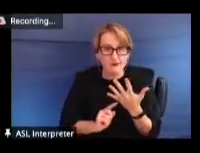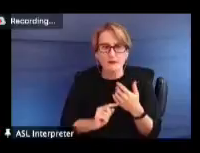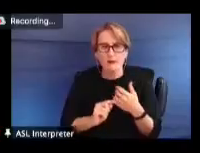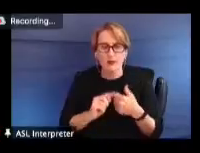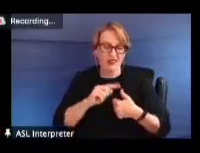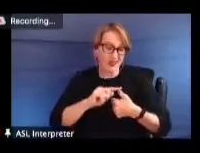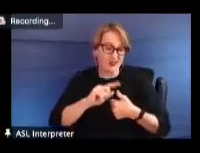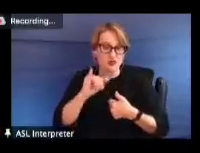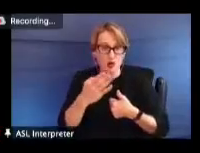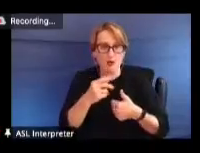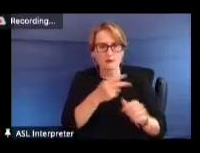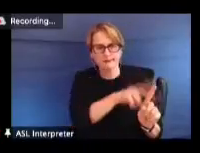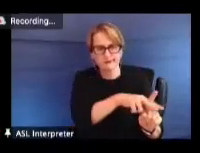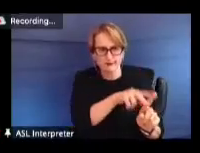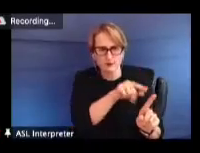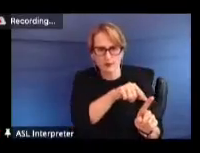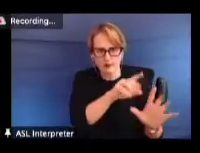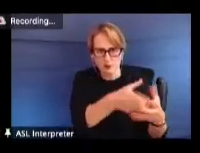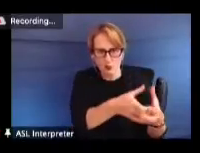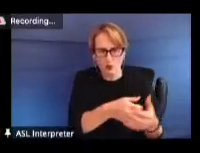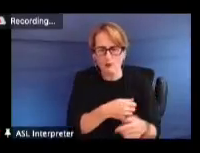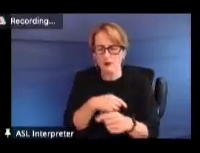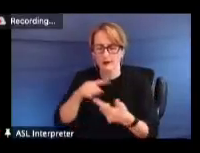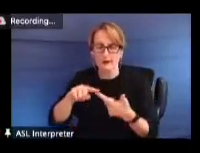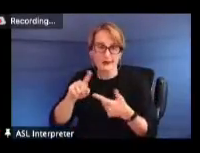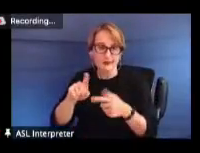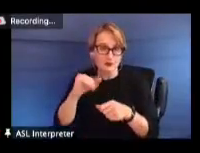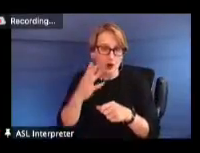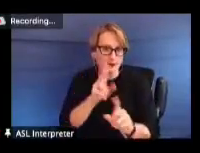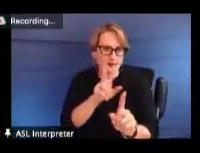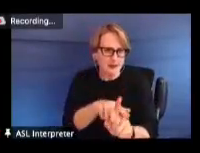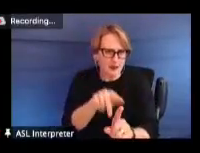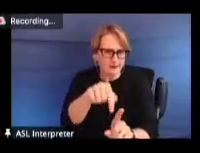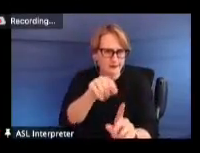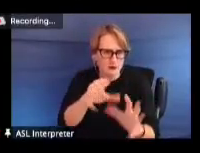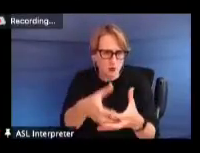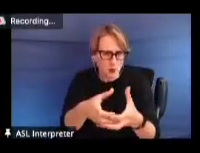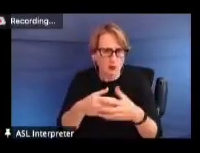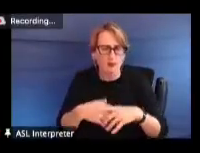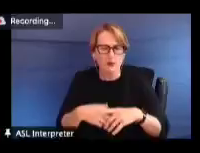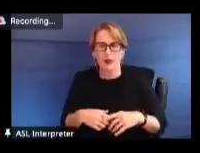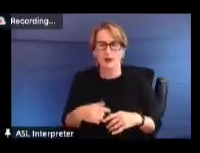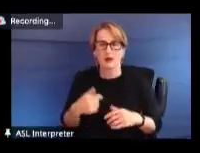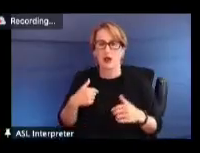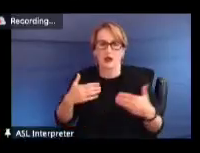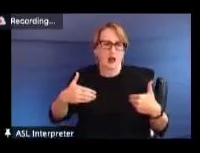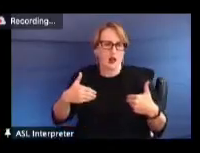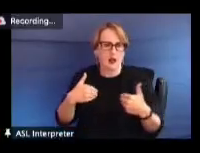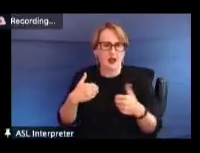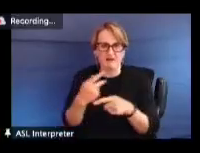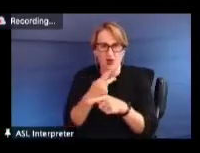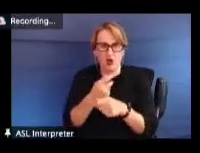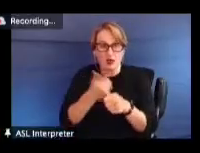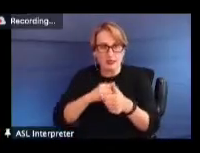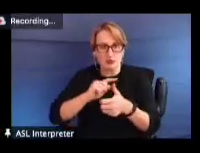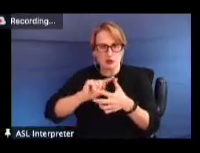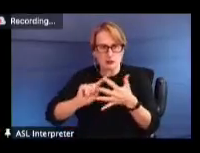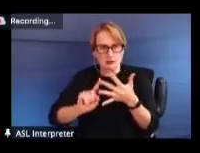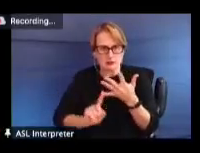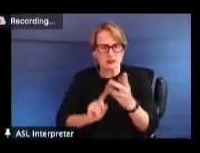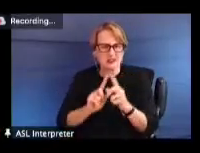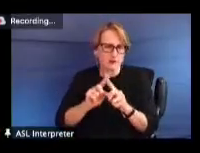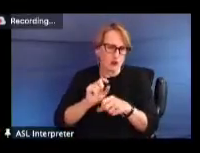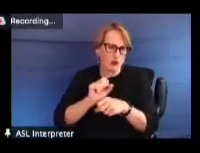what do you think? What do you think about, whatever it is? I just don't have quite that information yet. Okay.